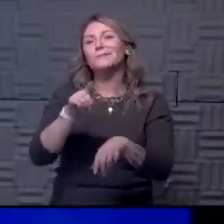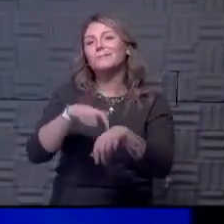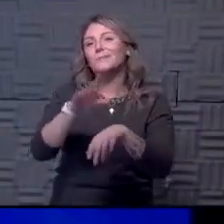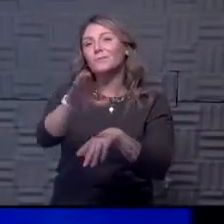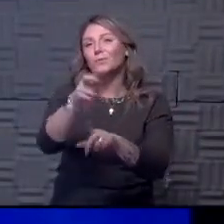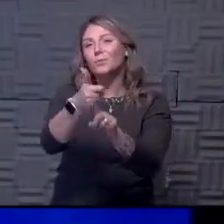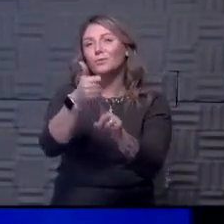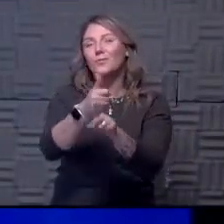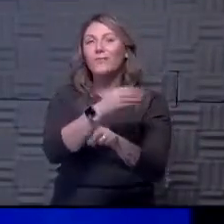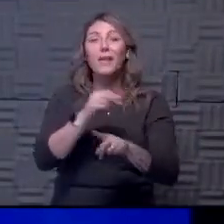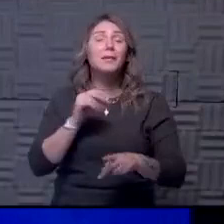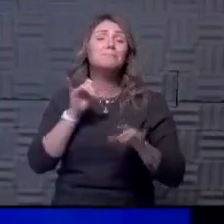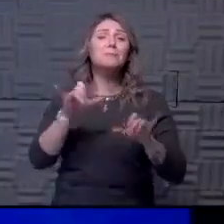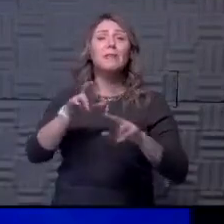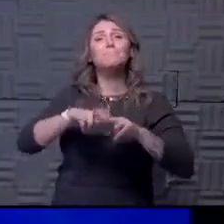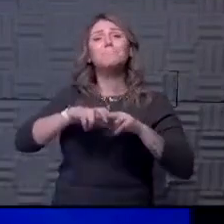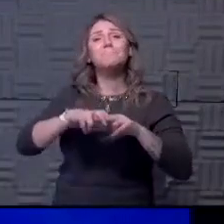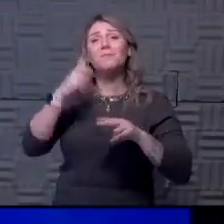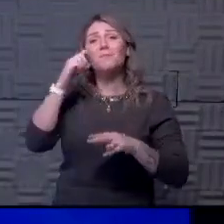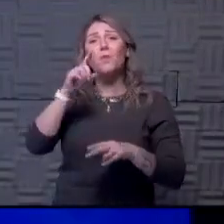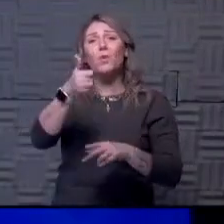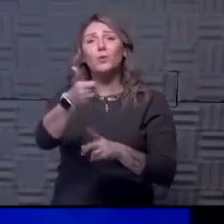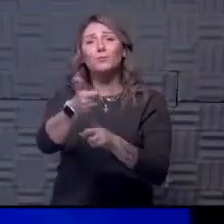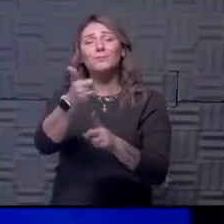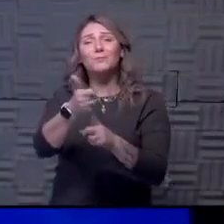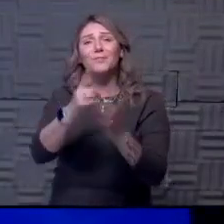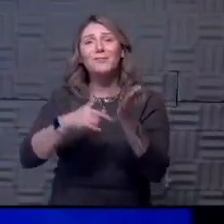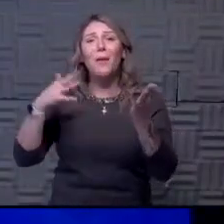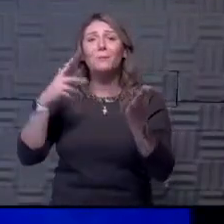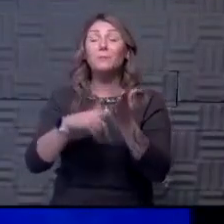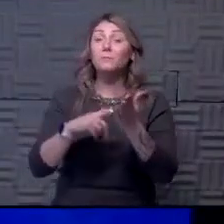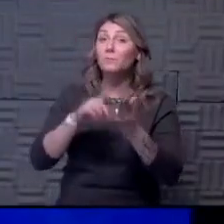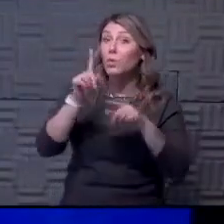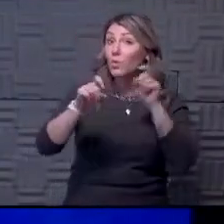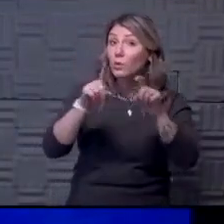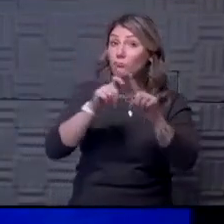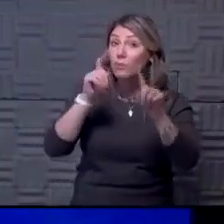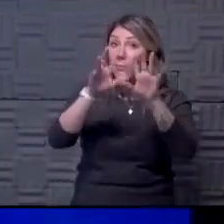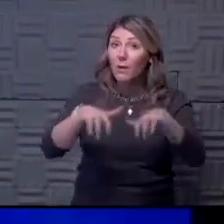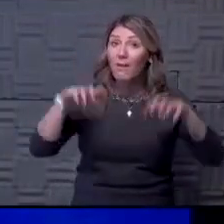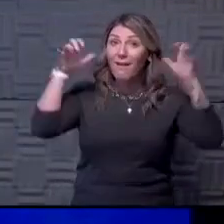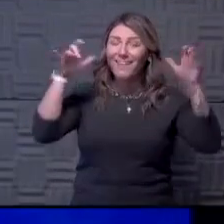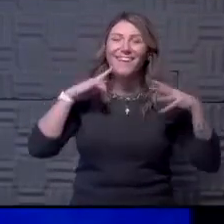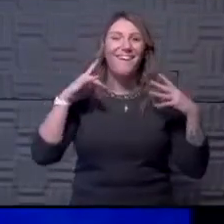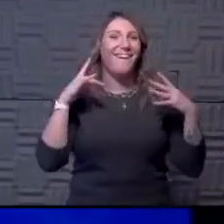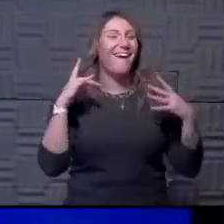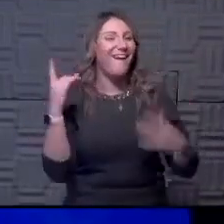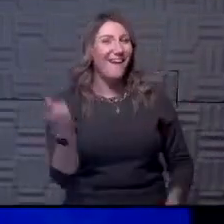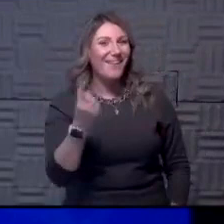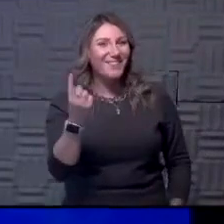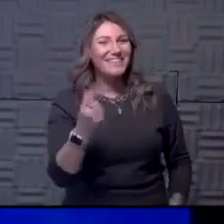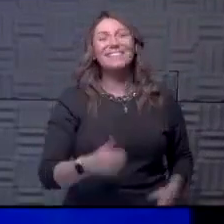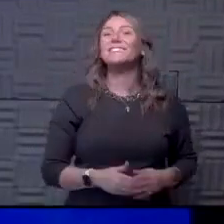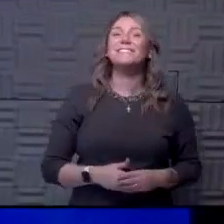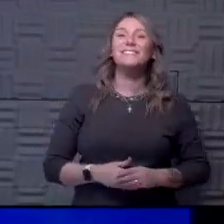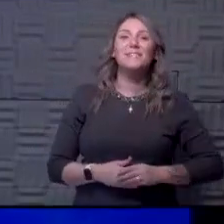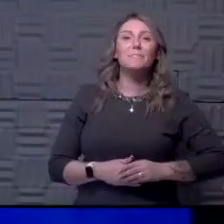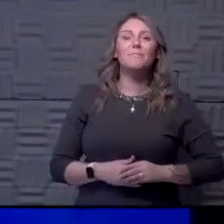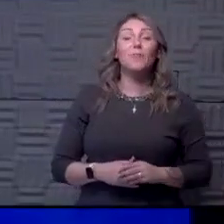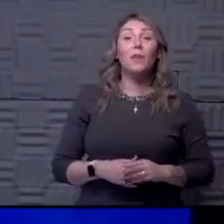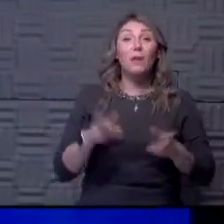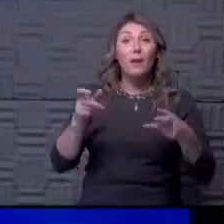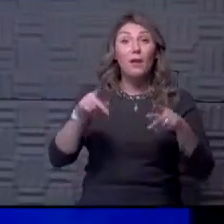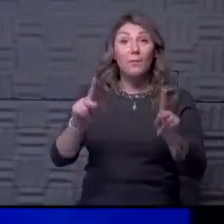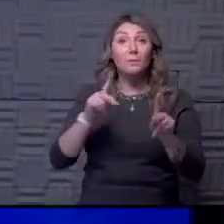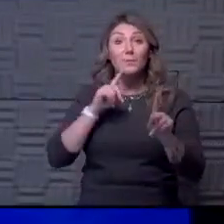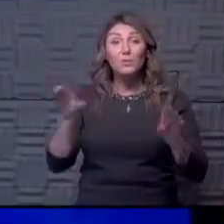still sometimes. Jill, let's see if there are questions out there from our audience. Always. Always. And I think we have an opportunity to